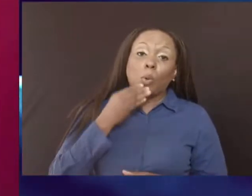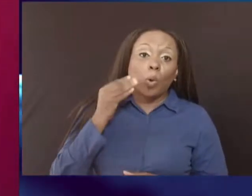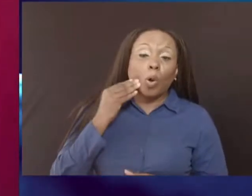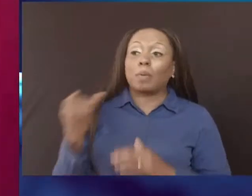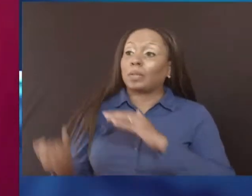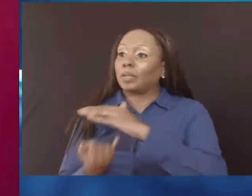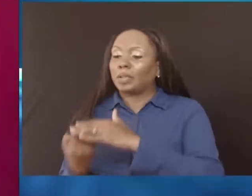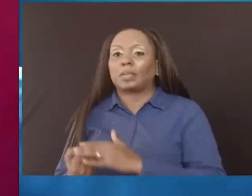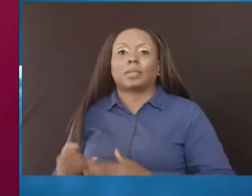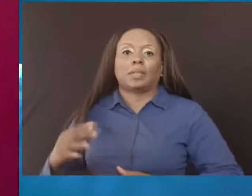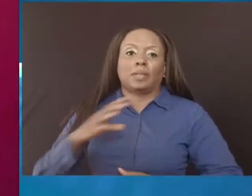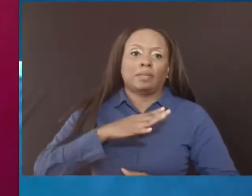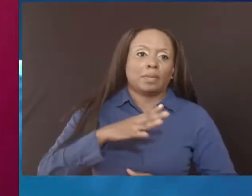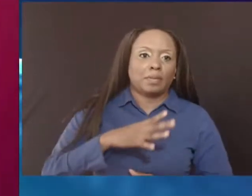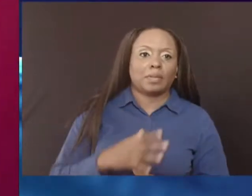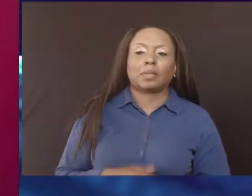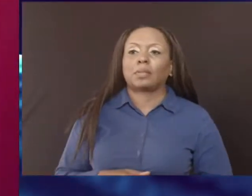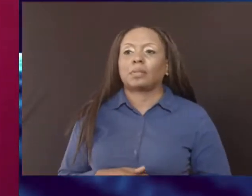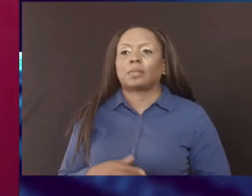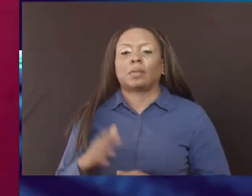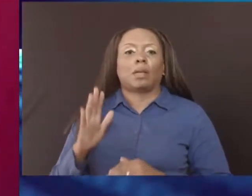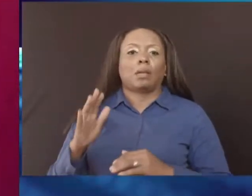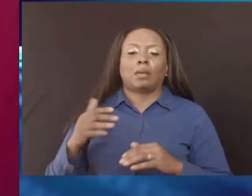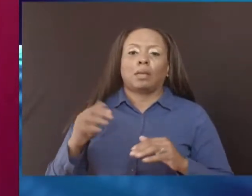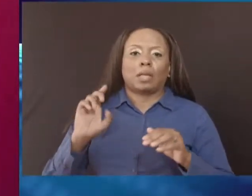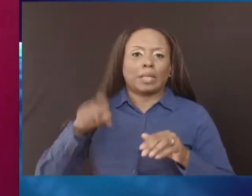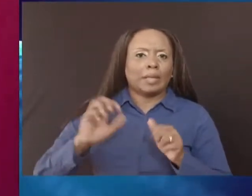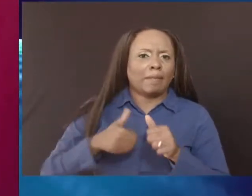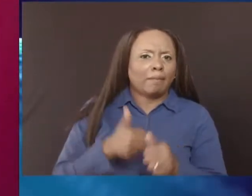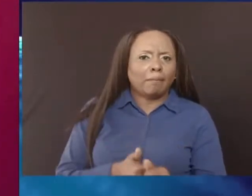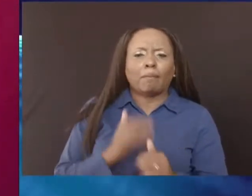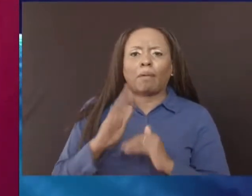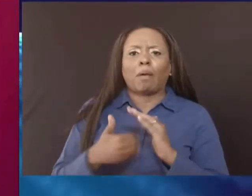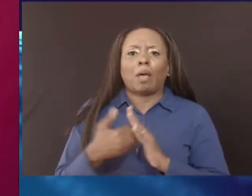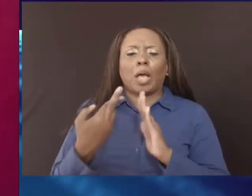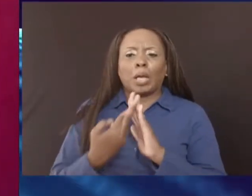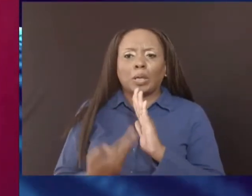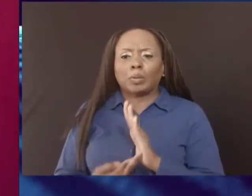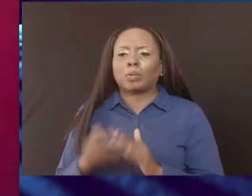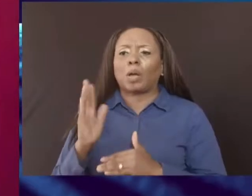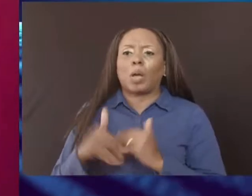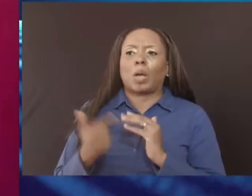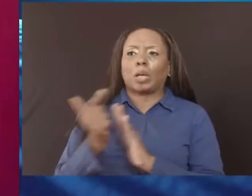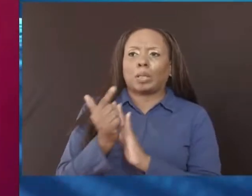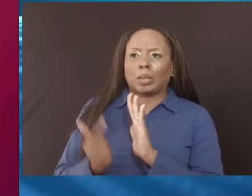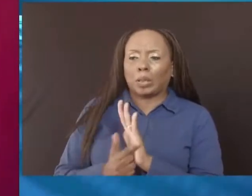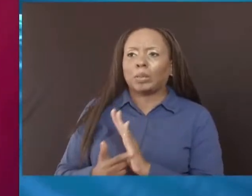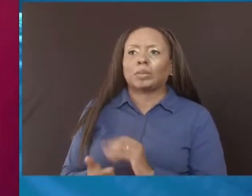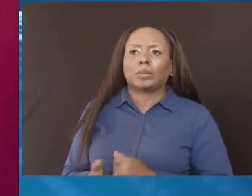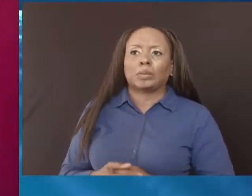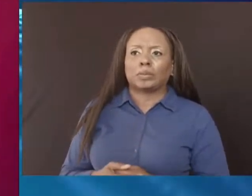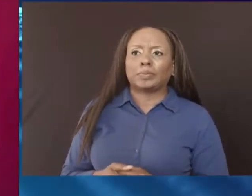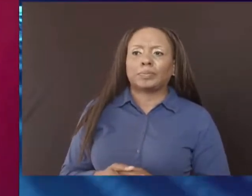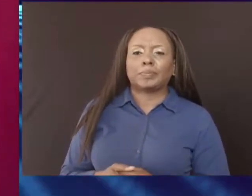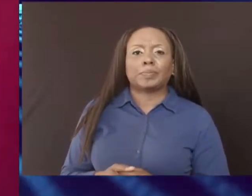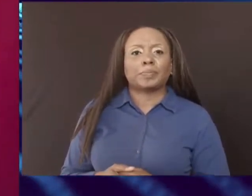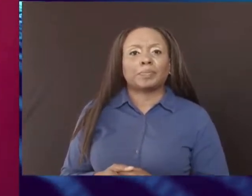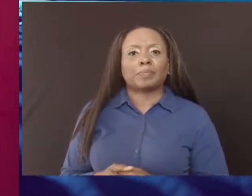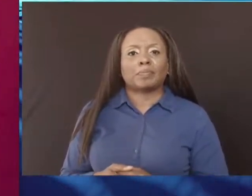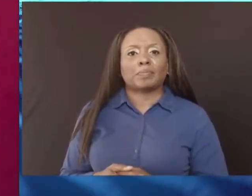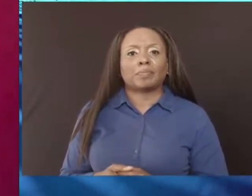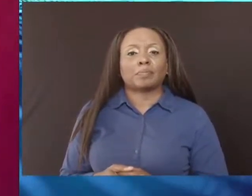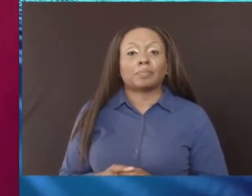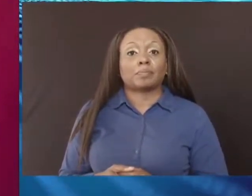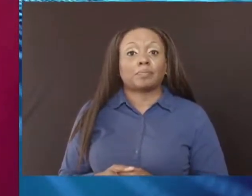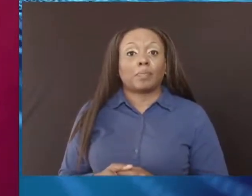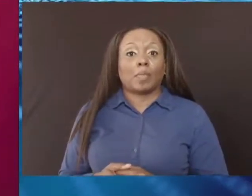all of the protocols and guidelines and the laws in terms of staying home and isolating. Isolation is